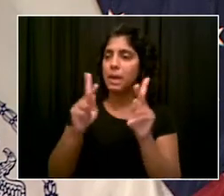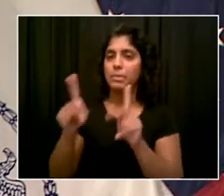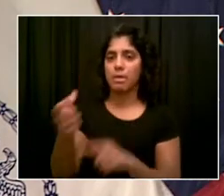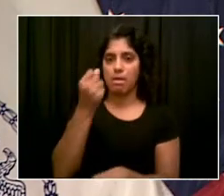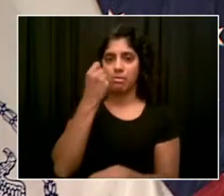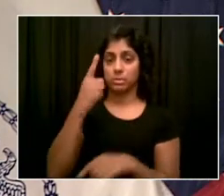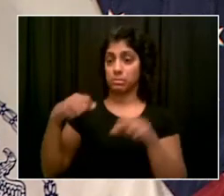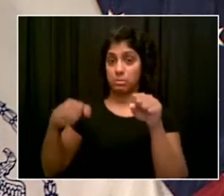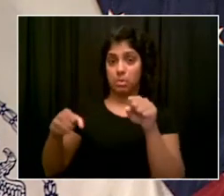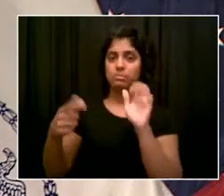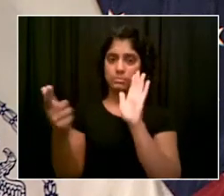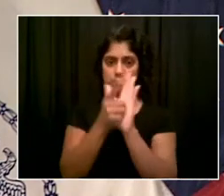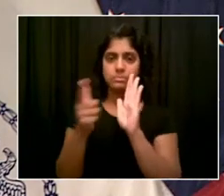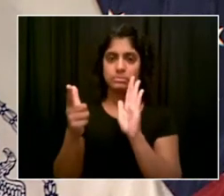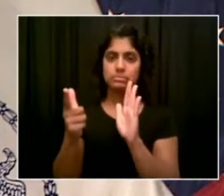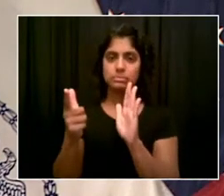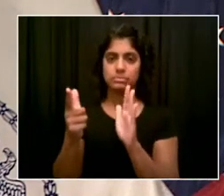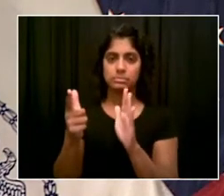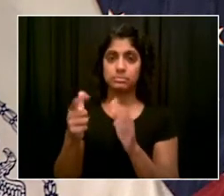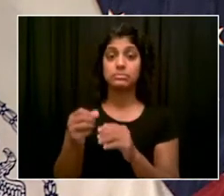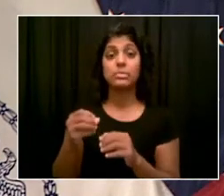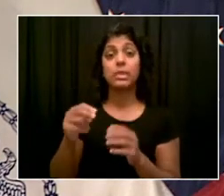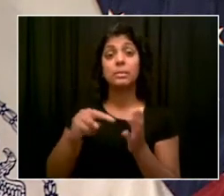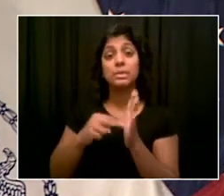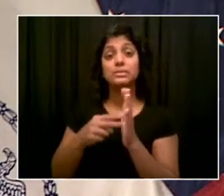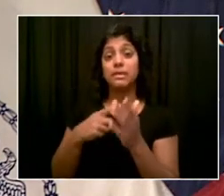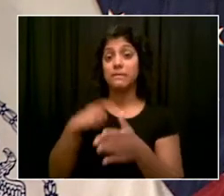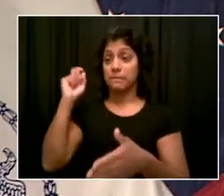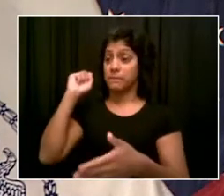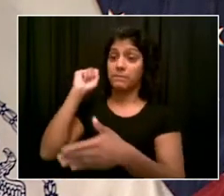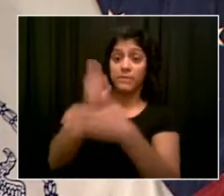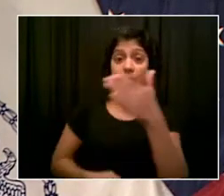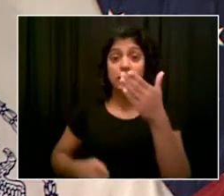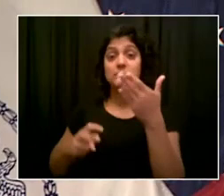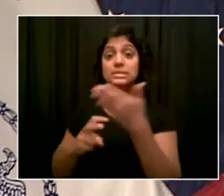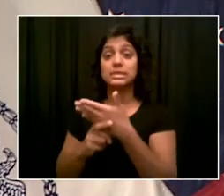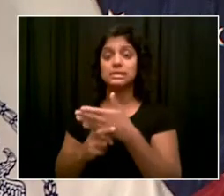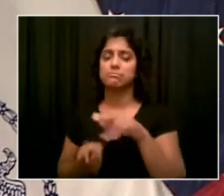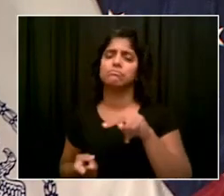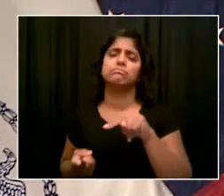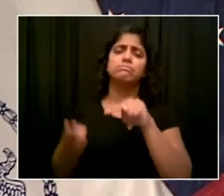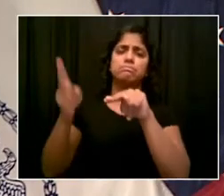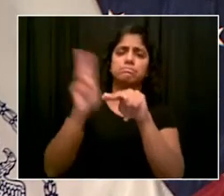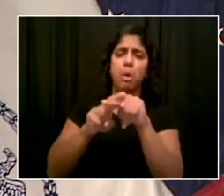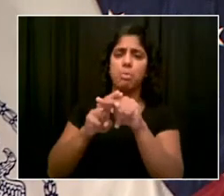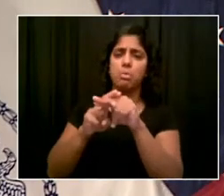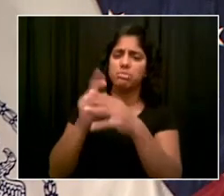difference. We have time for 2 more for today. The next is Reuven Blau from the city.